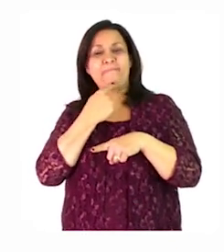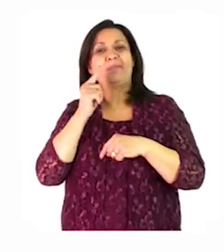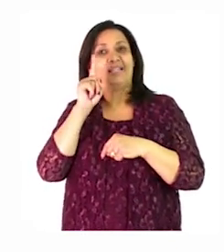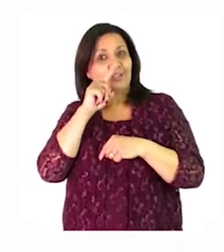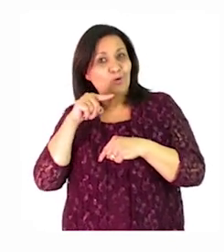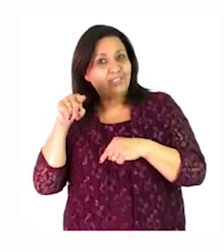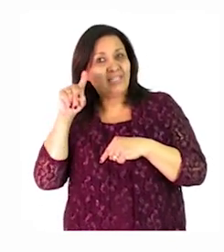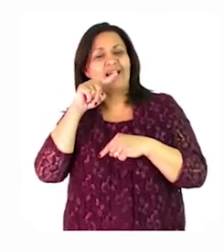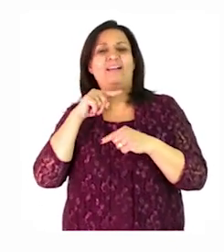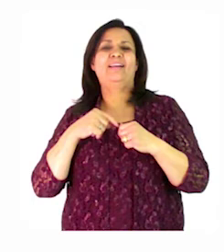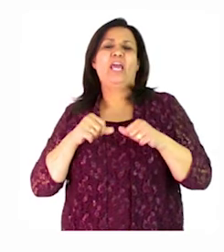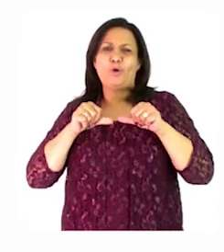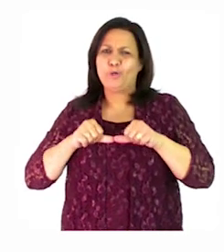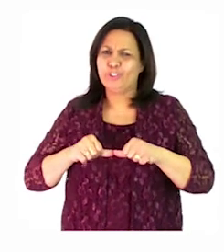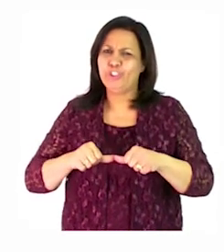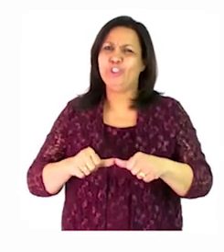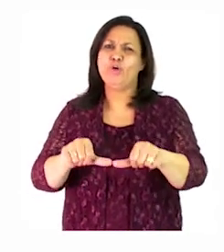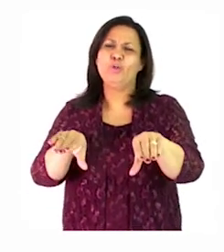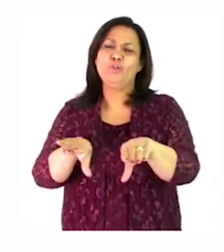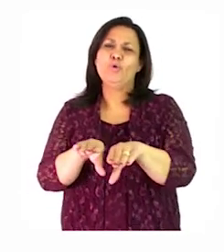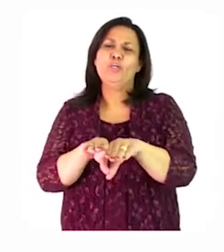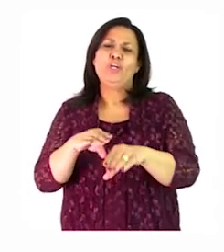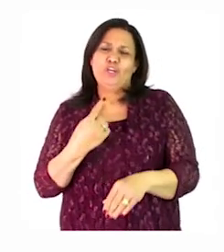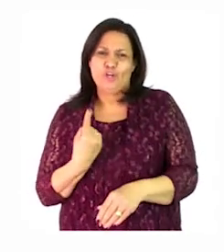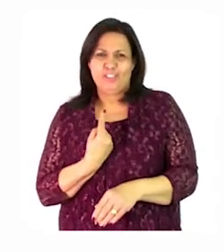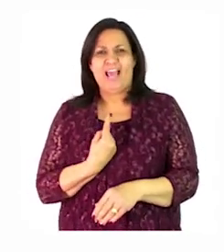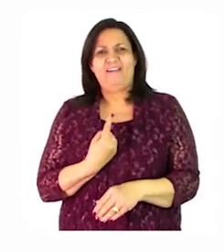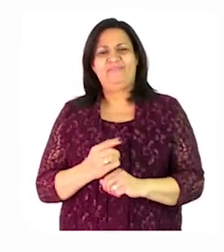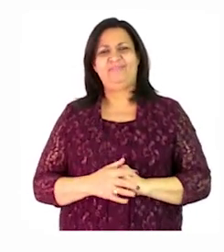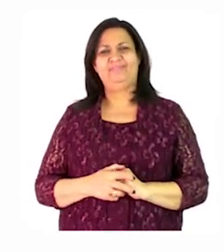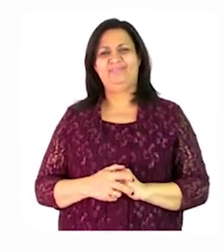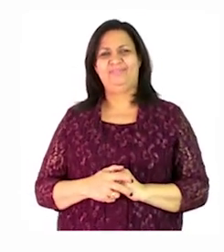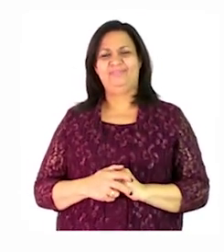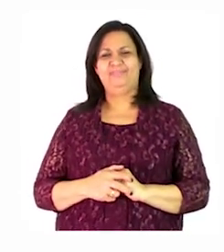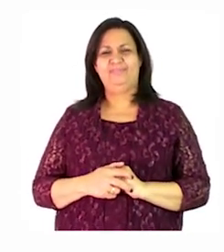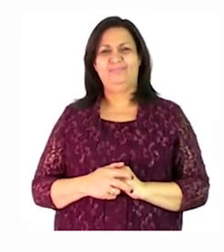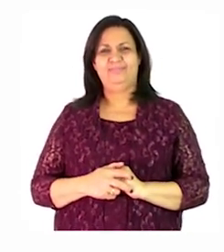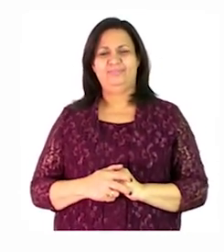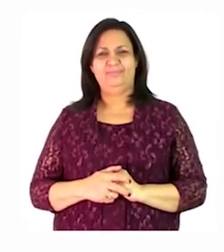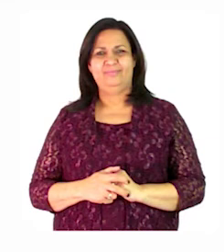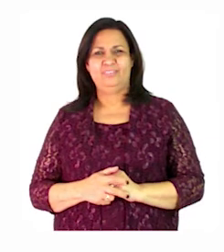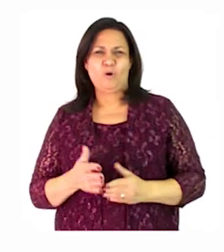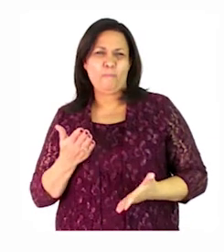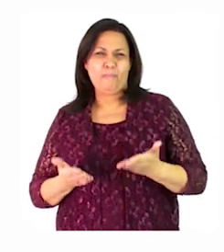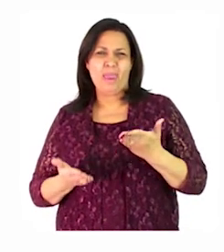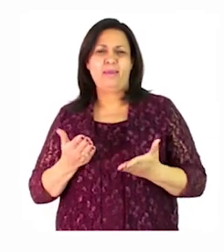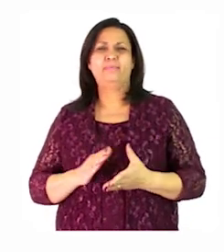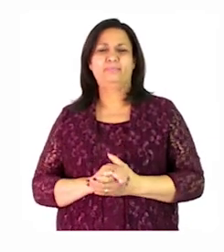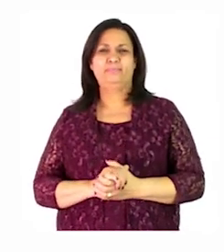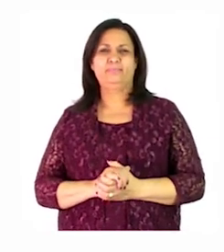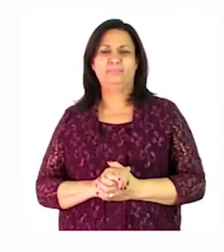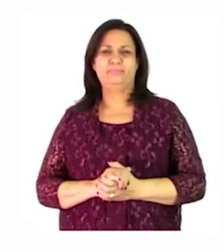2? I want you to continue looking and comparing.